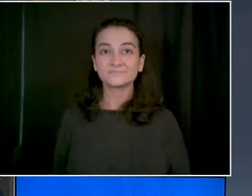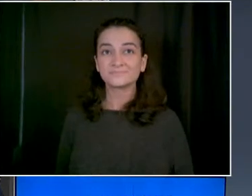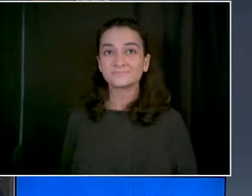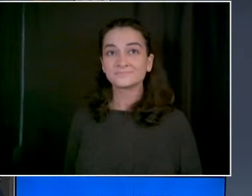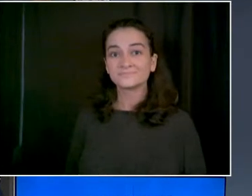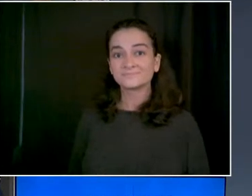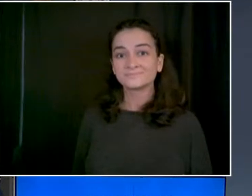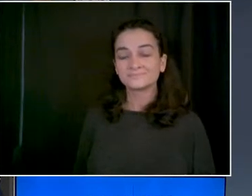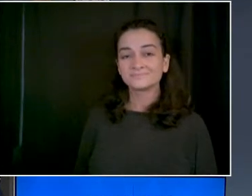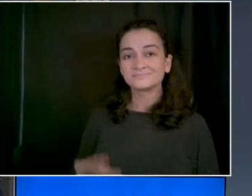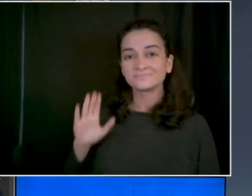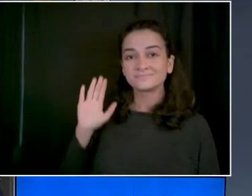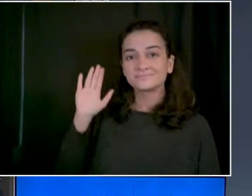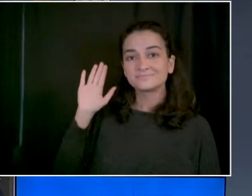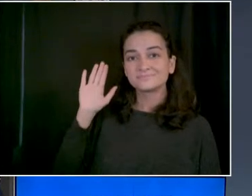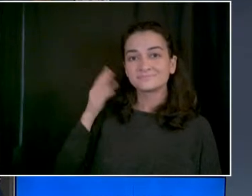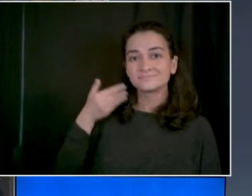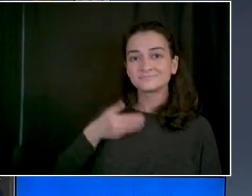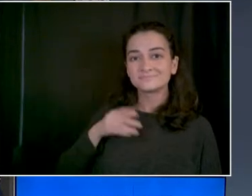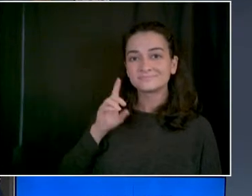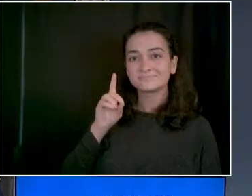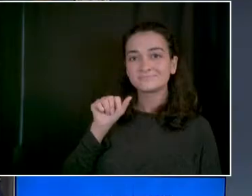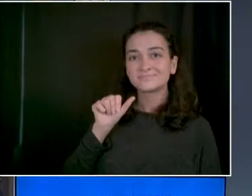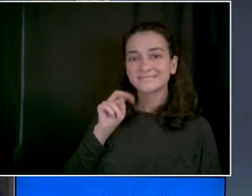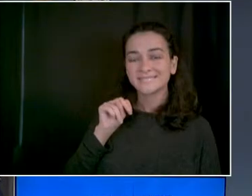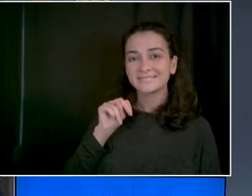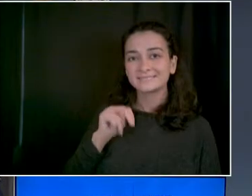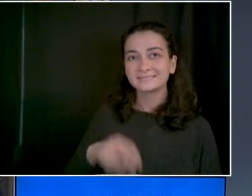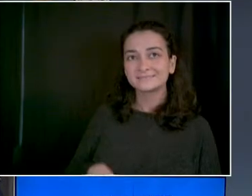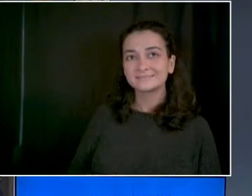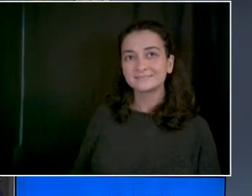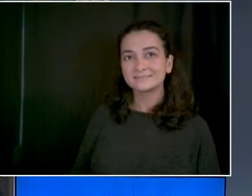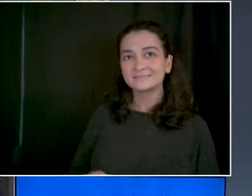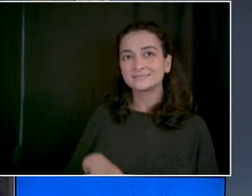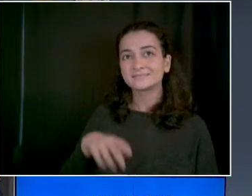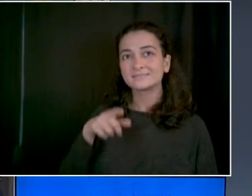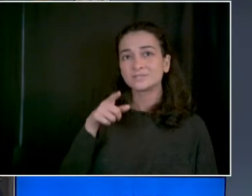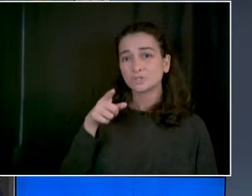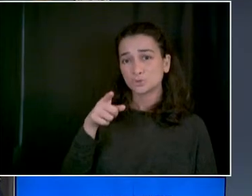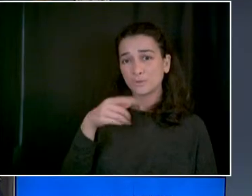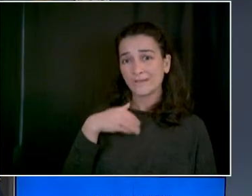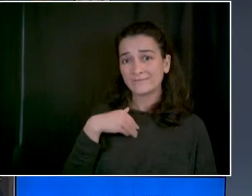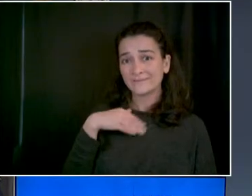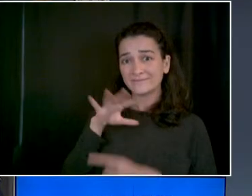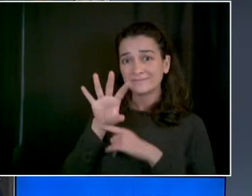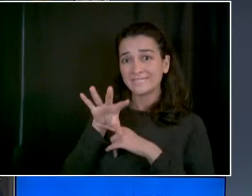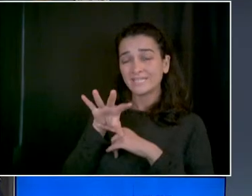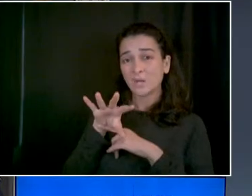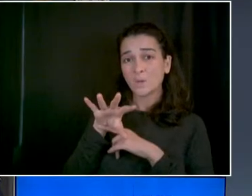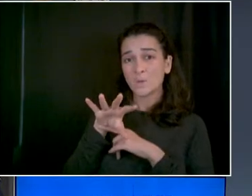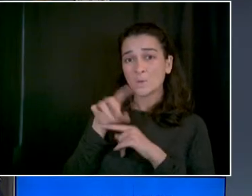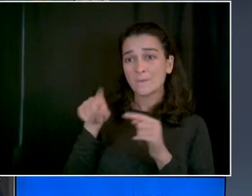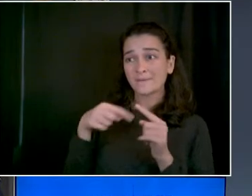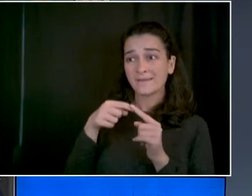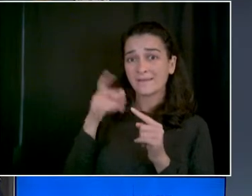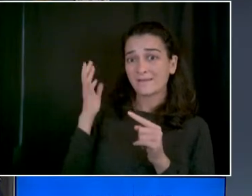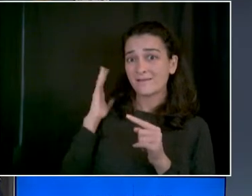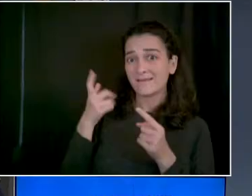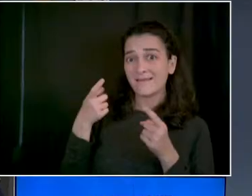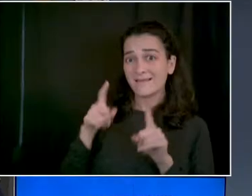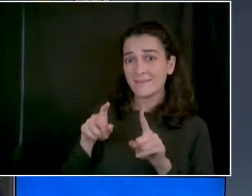you were describing, the Times Square incident, to the broader public? And you made this point I wanted to see if you could please elaborate on about when